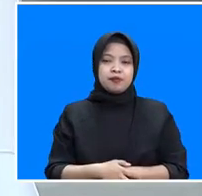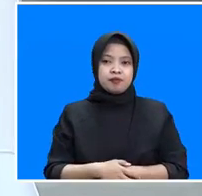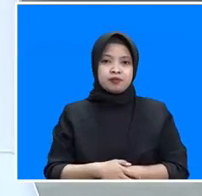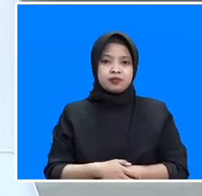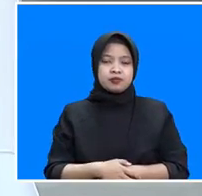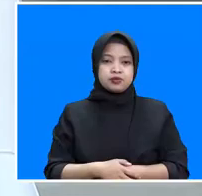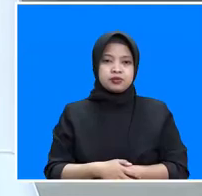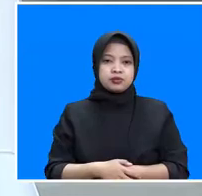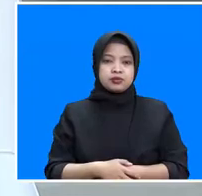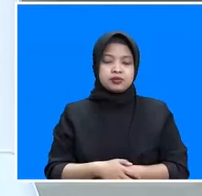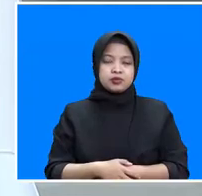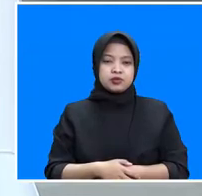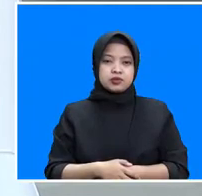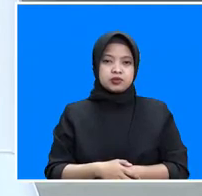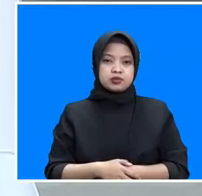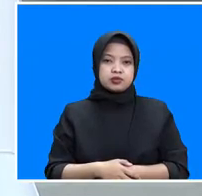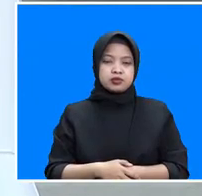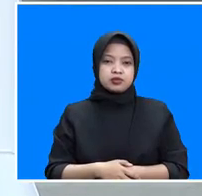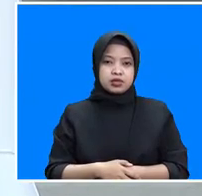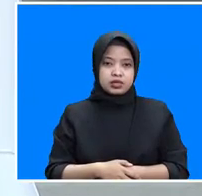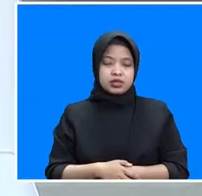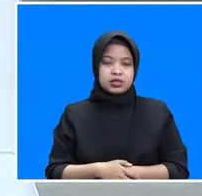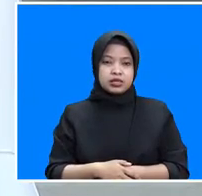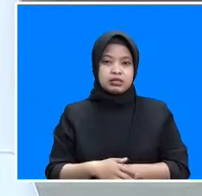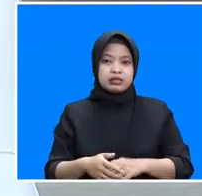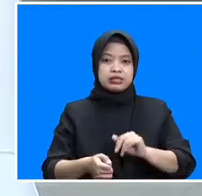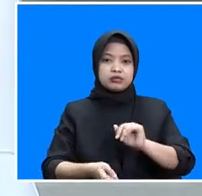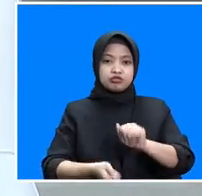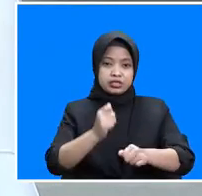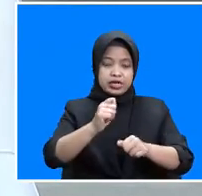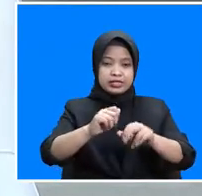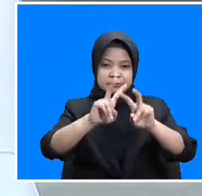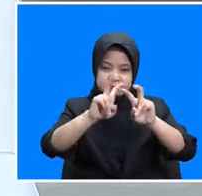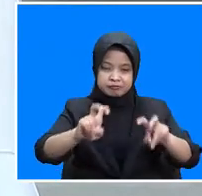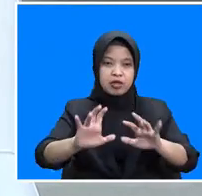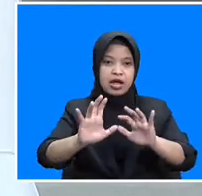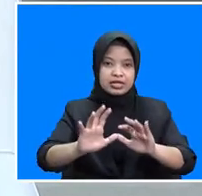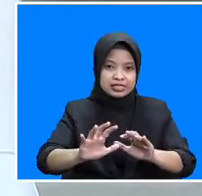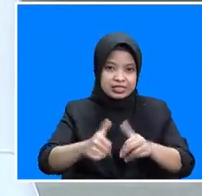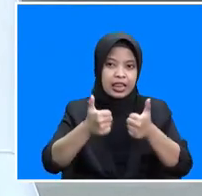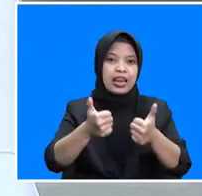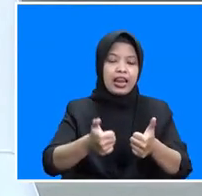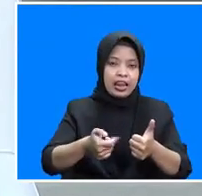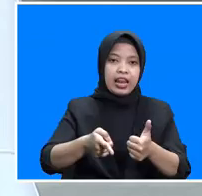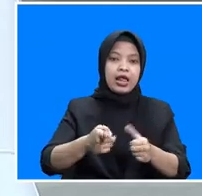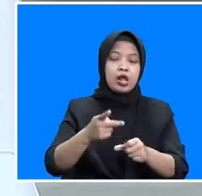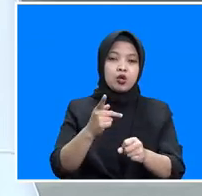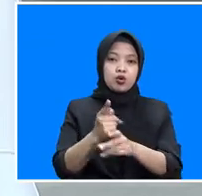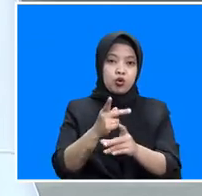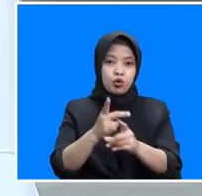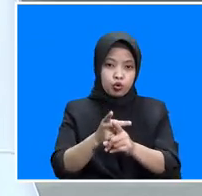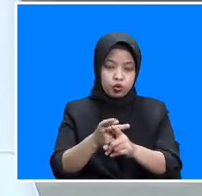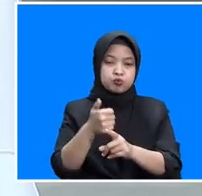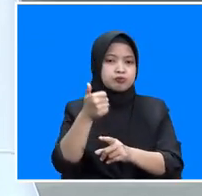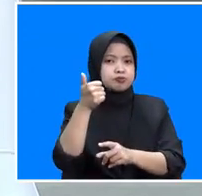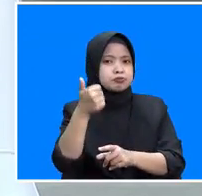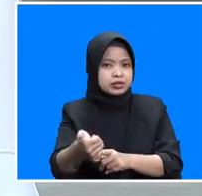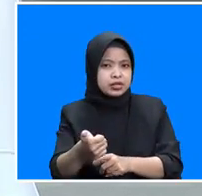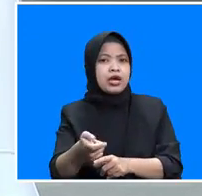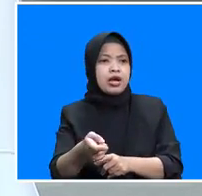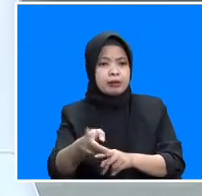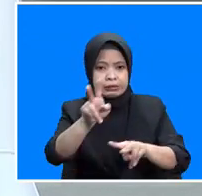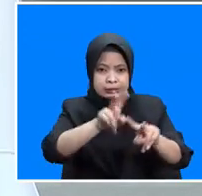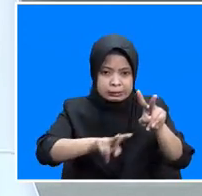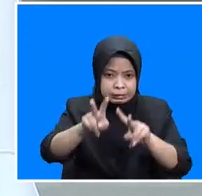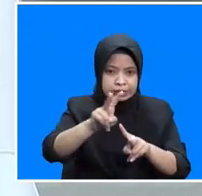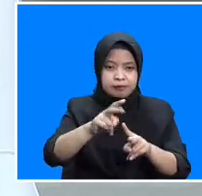the assessment results, teachers can structure the lessons, the remedial learning. And Ms.